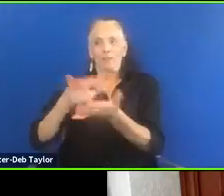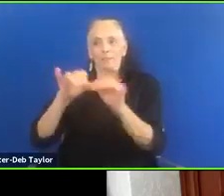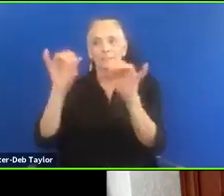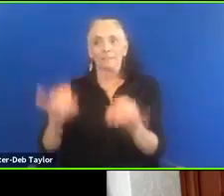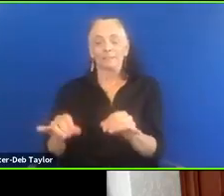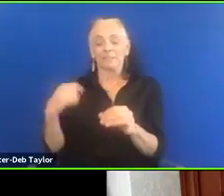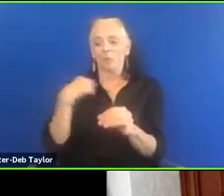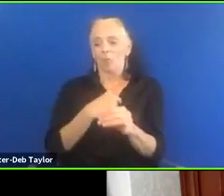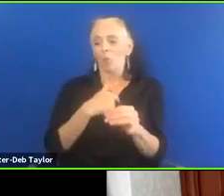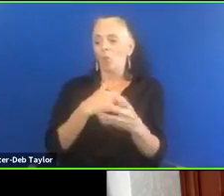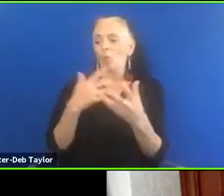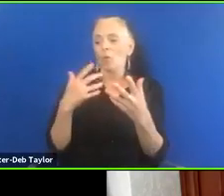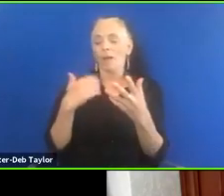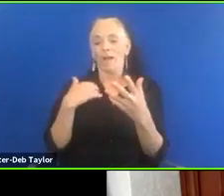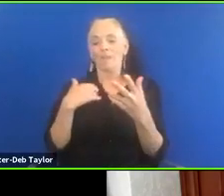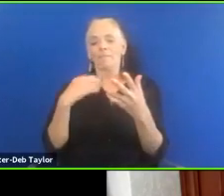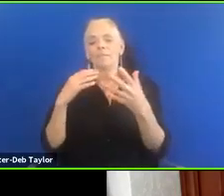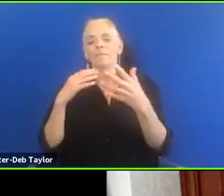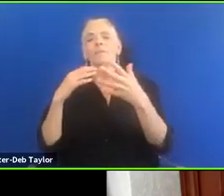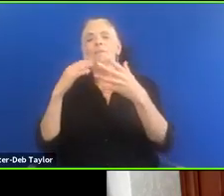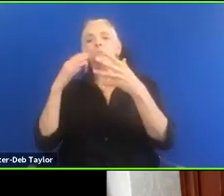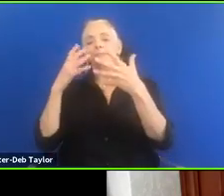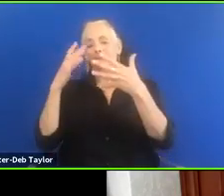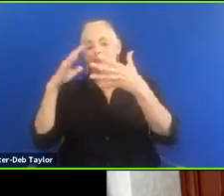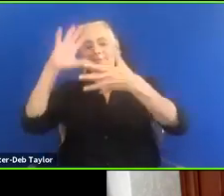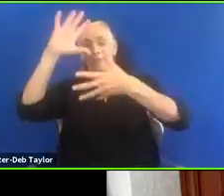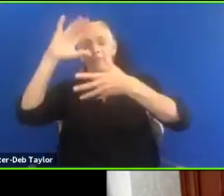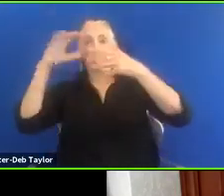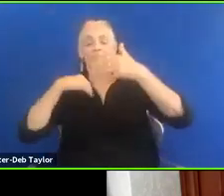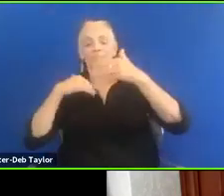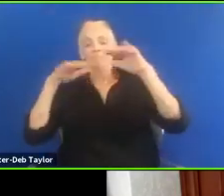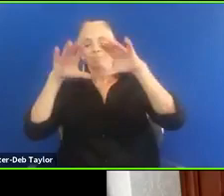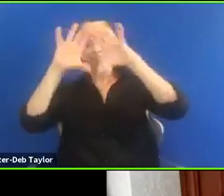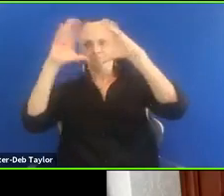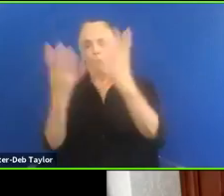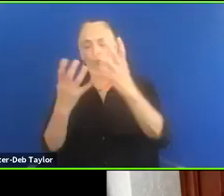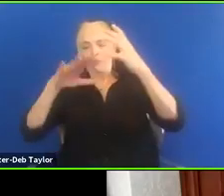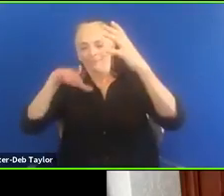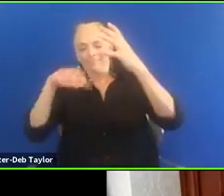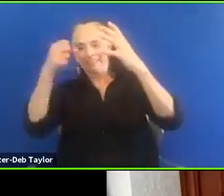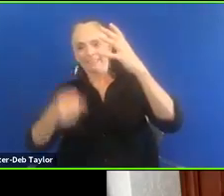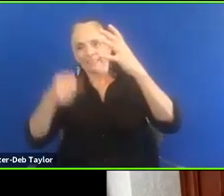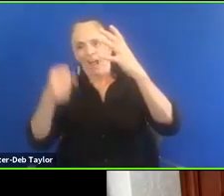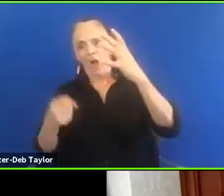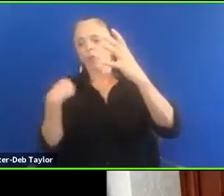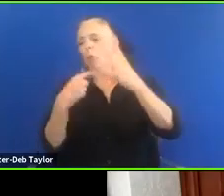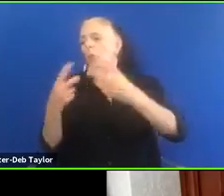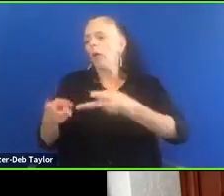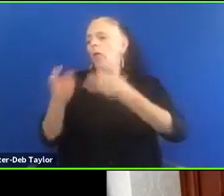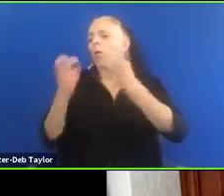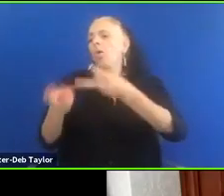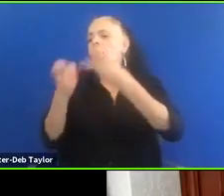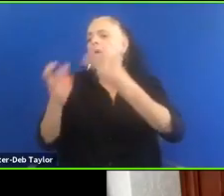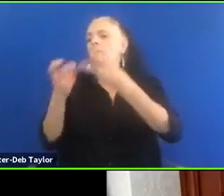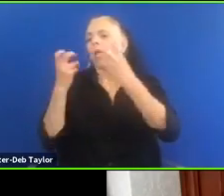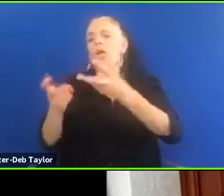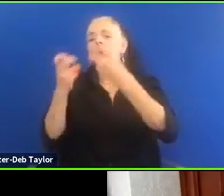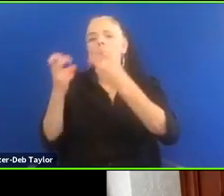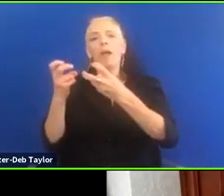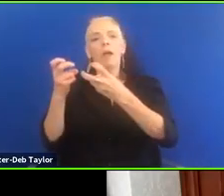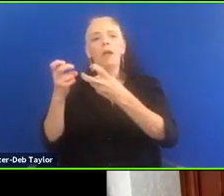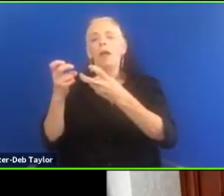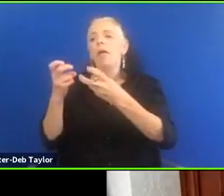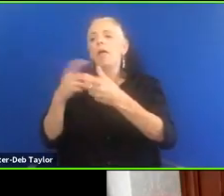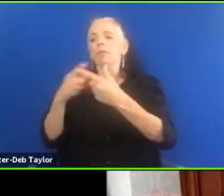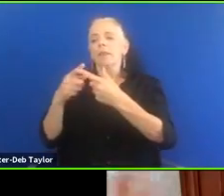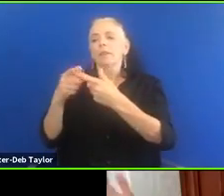like that's one of the biggest contradictions that comes up for me, because if we are talking about we can't all